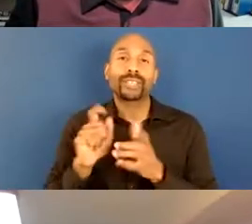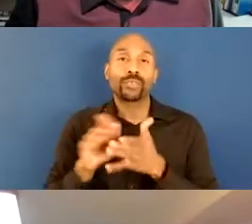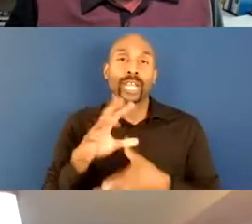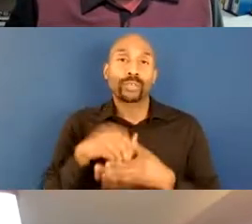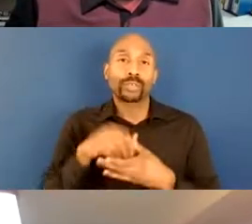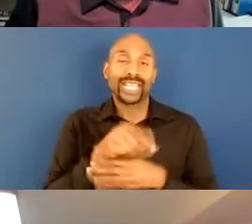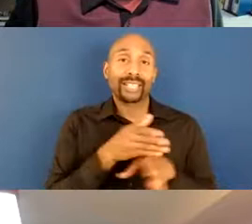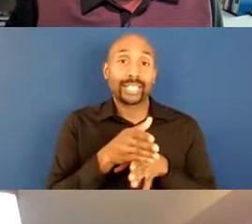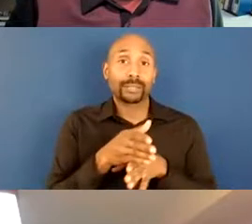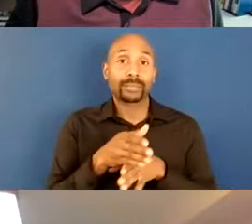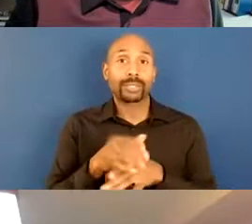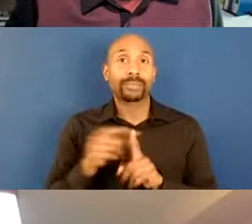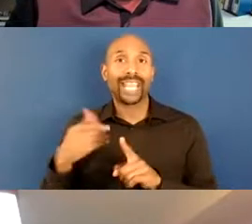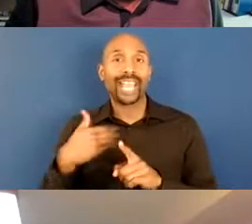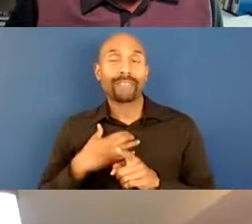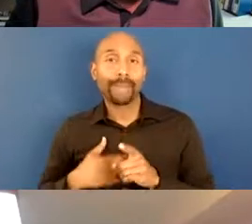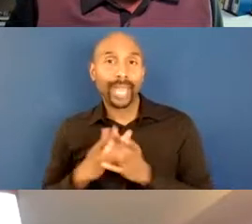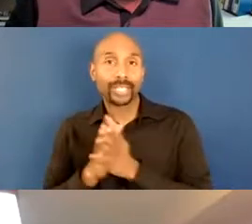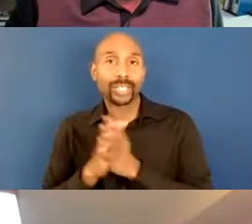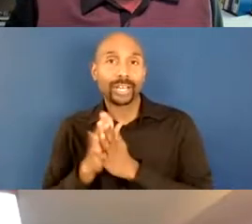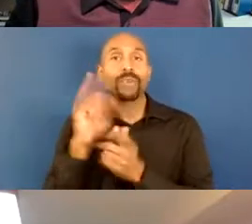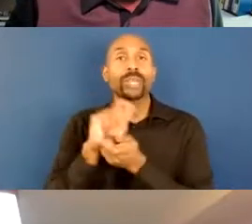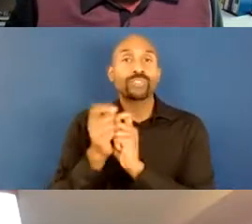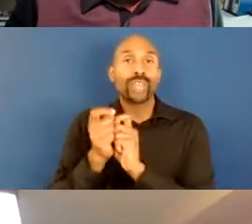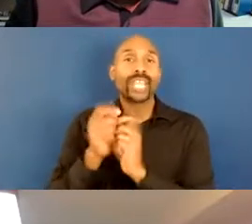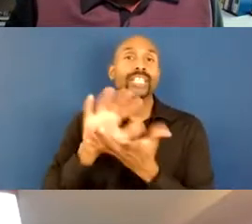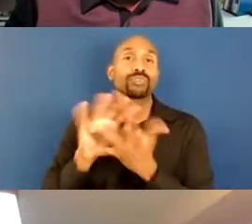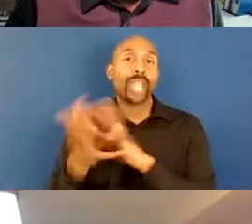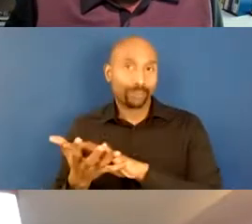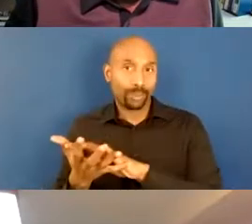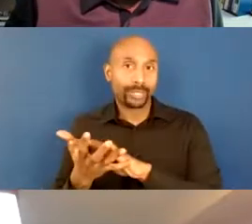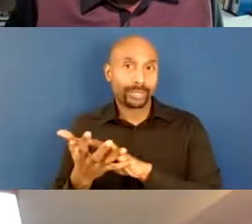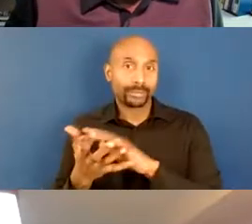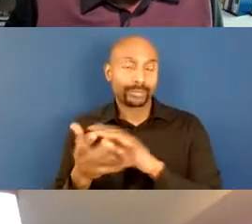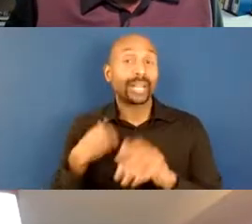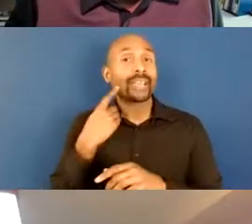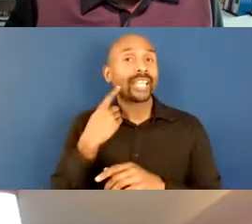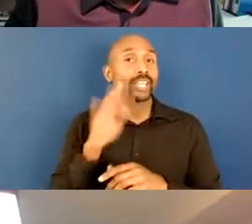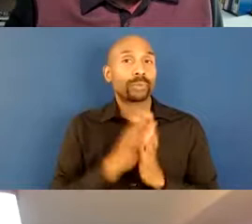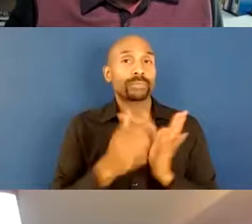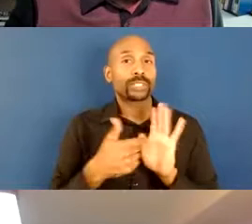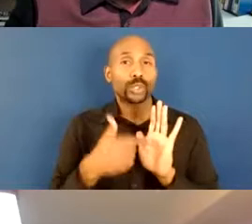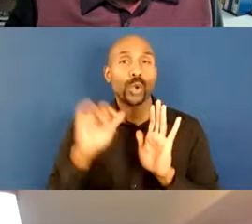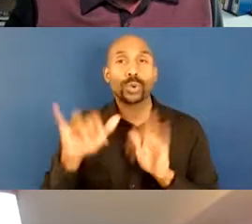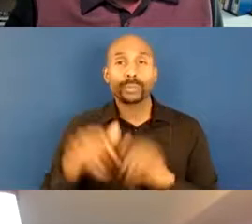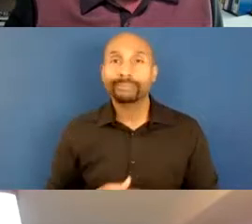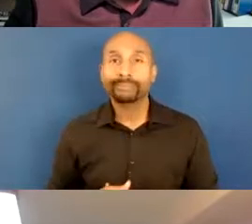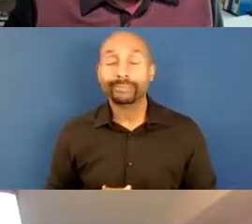passion for change and transformation, and I think you brought that. And you have very much